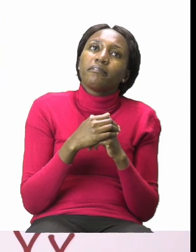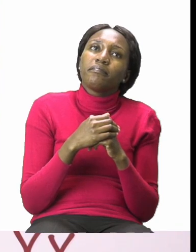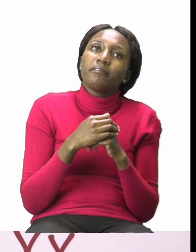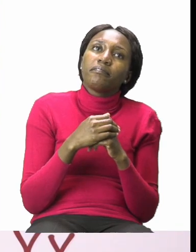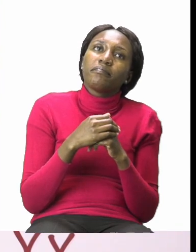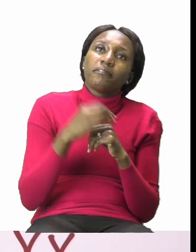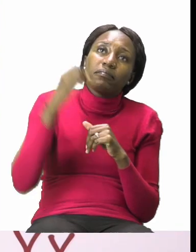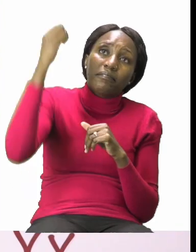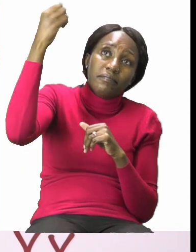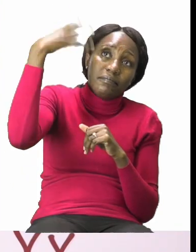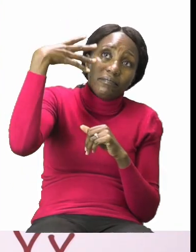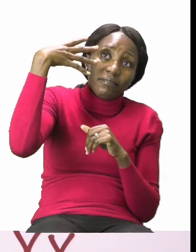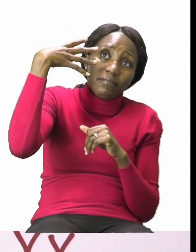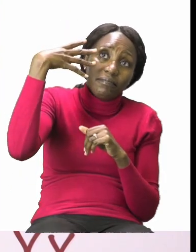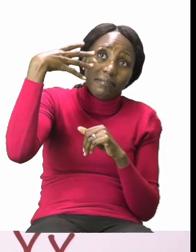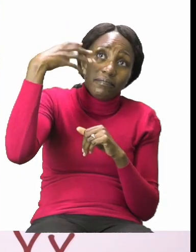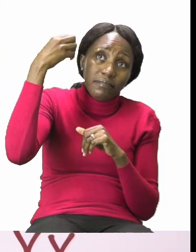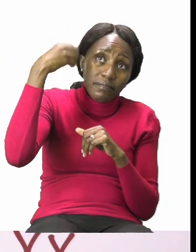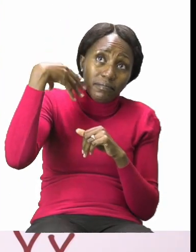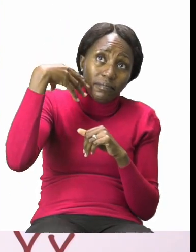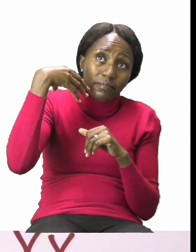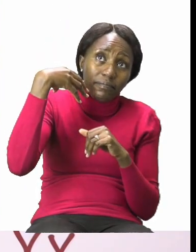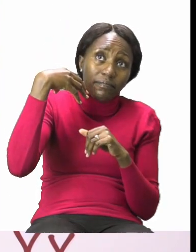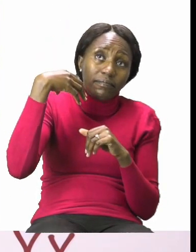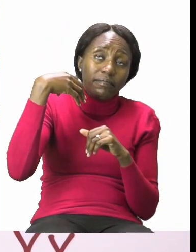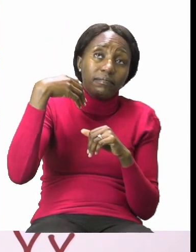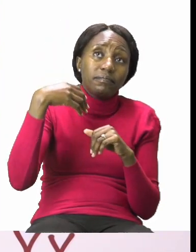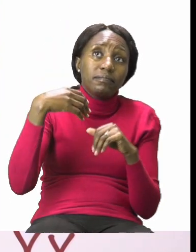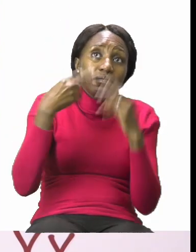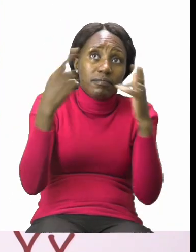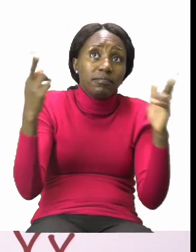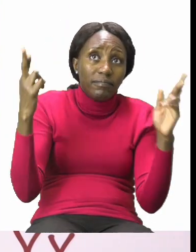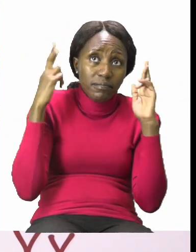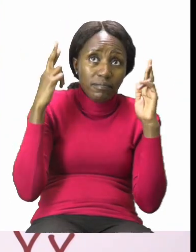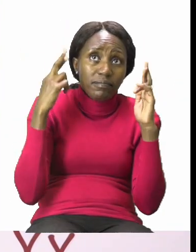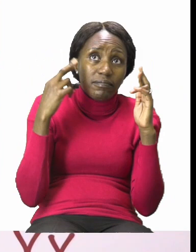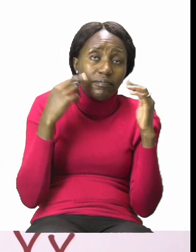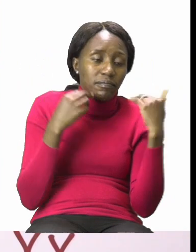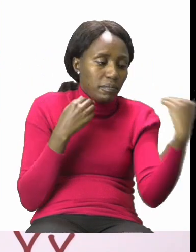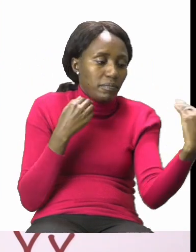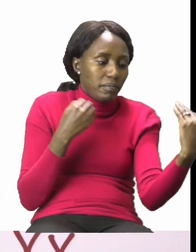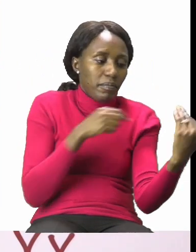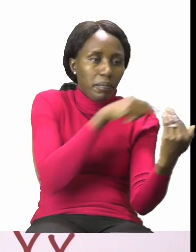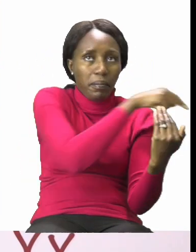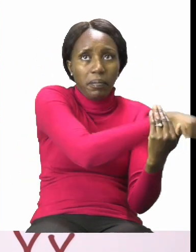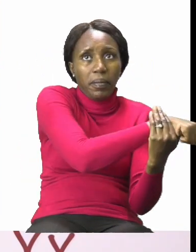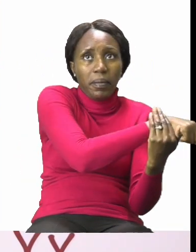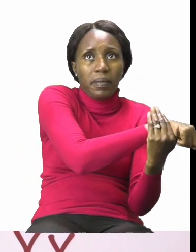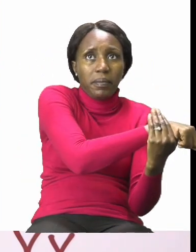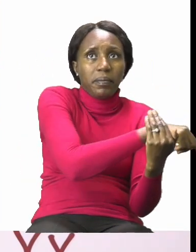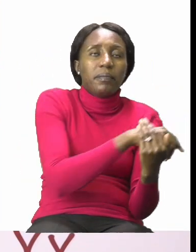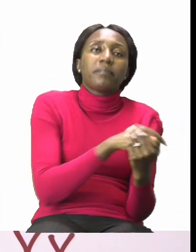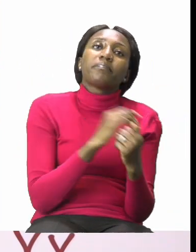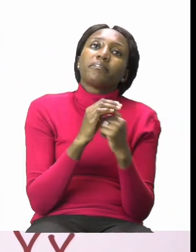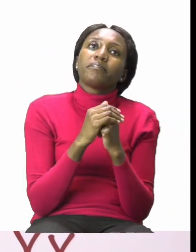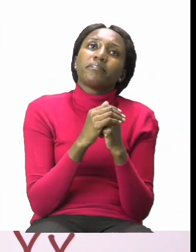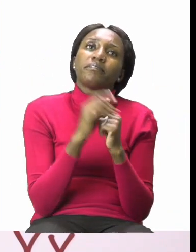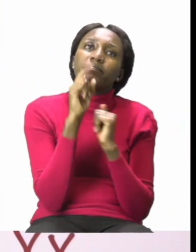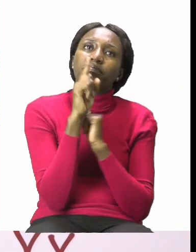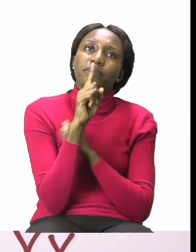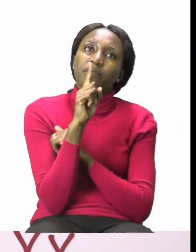the lamps. Now, we're going to count the lamps and then connect it to the number. Let's